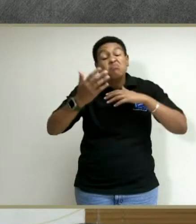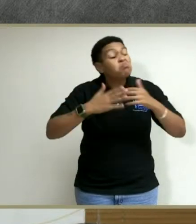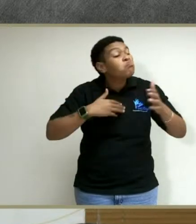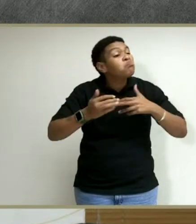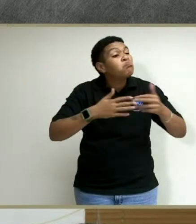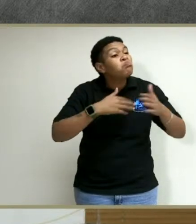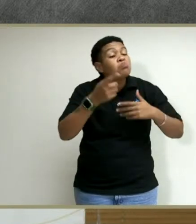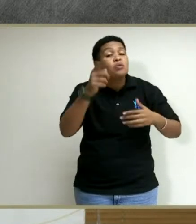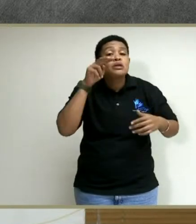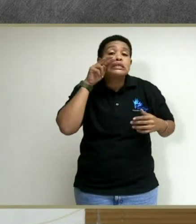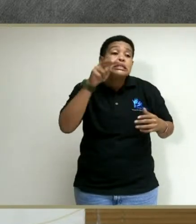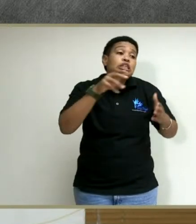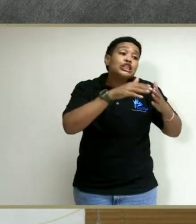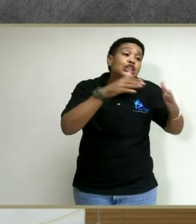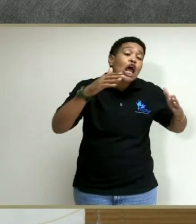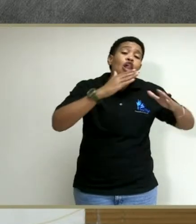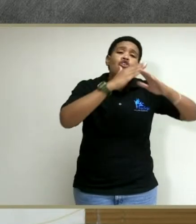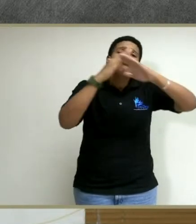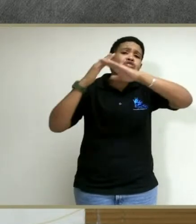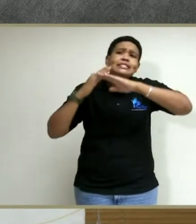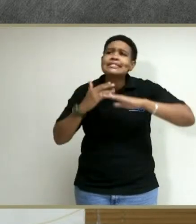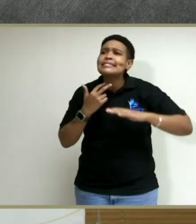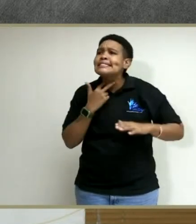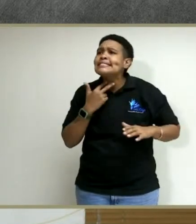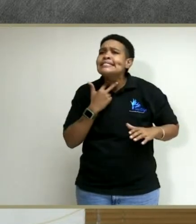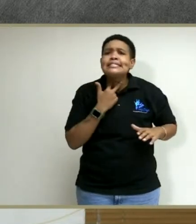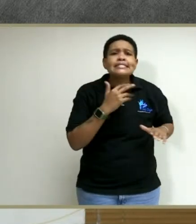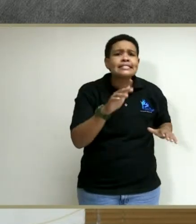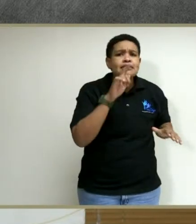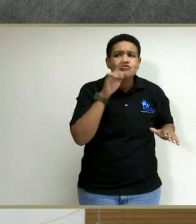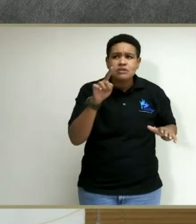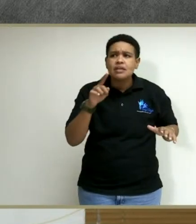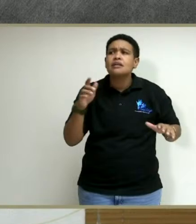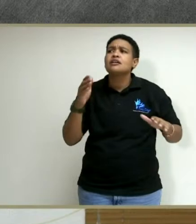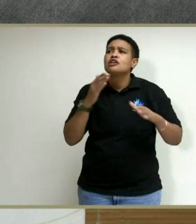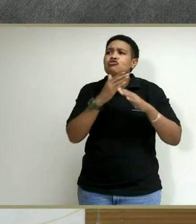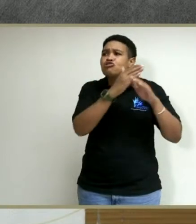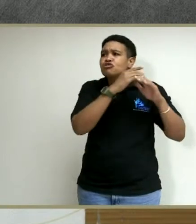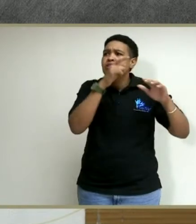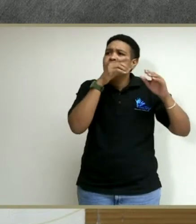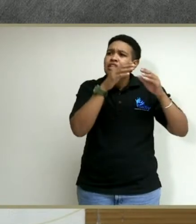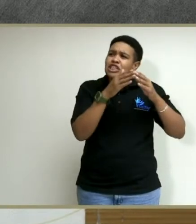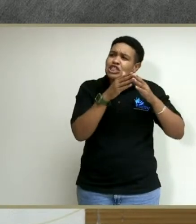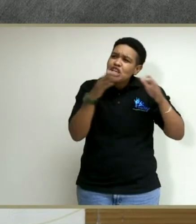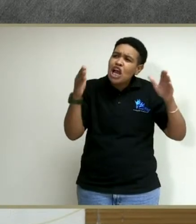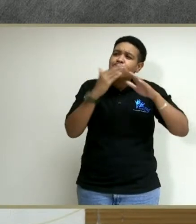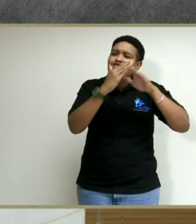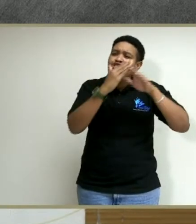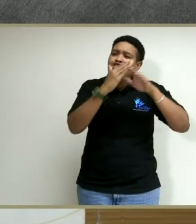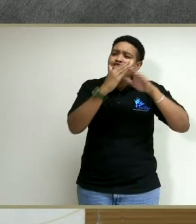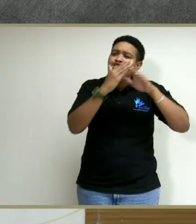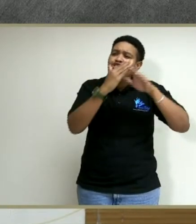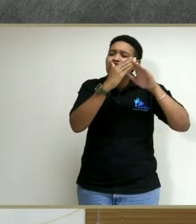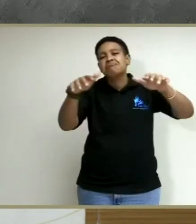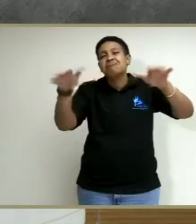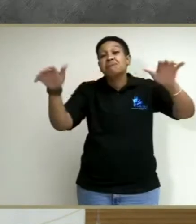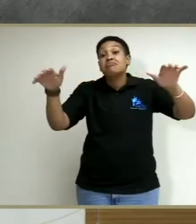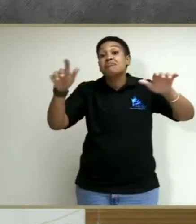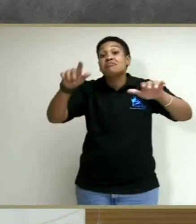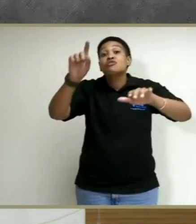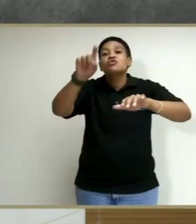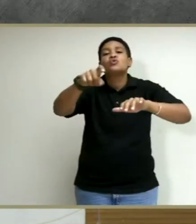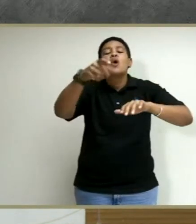you may see general restrictions being released in the public, generally, everybody should